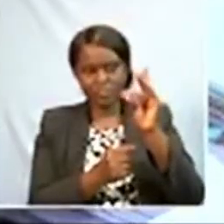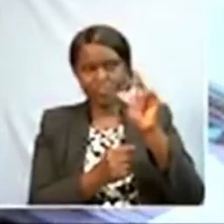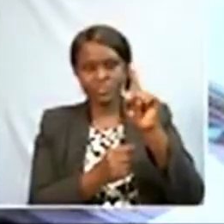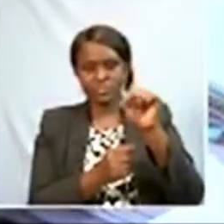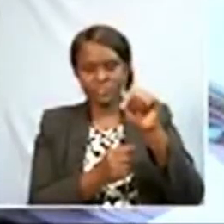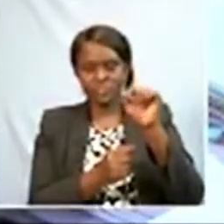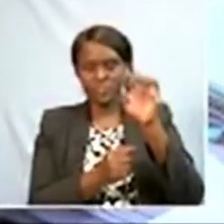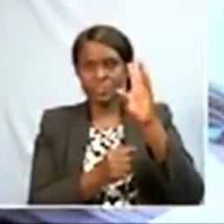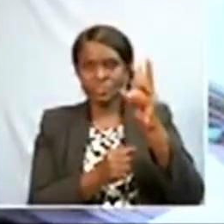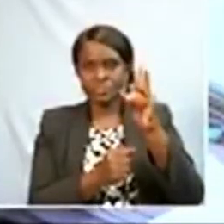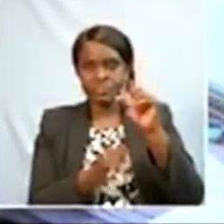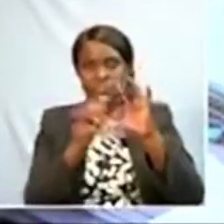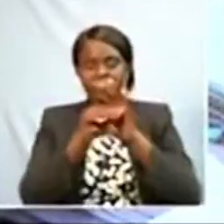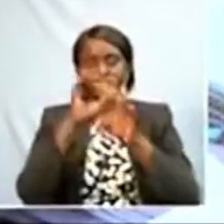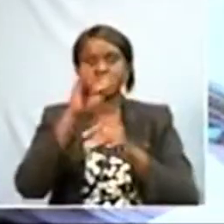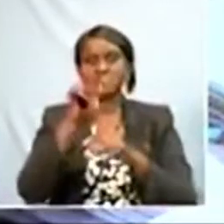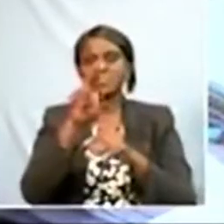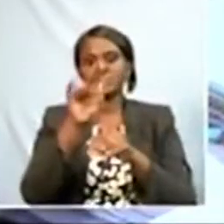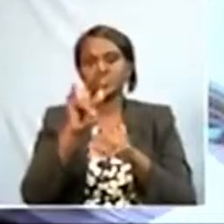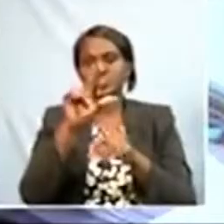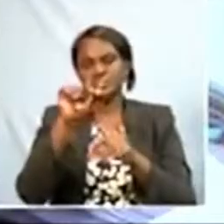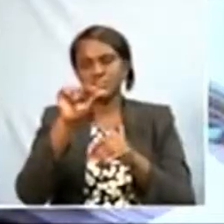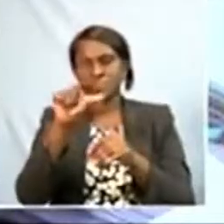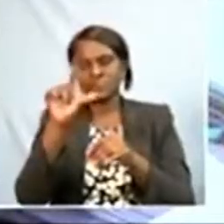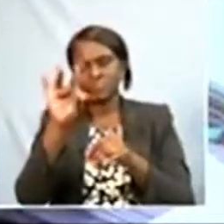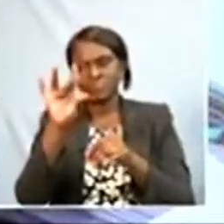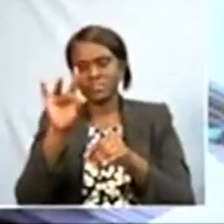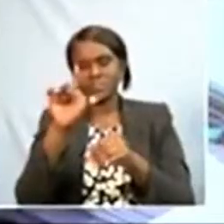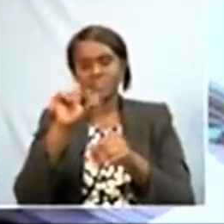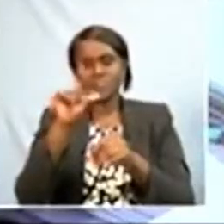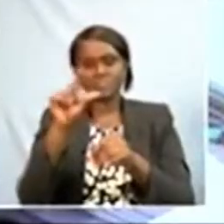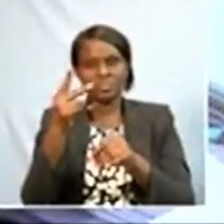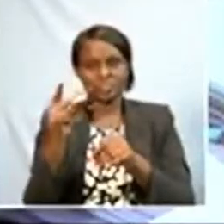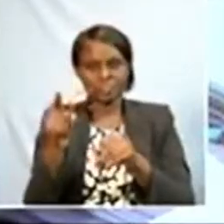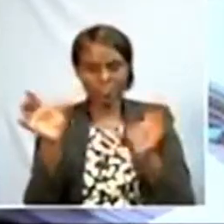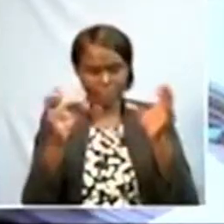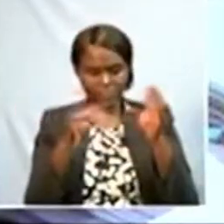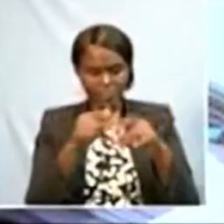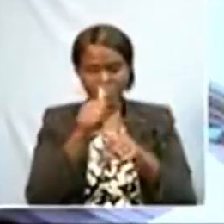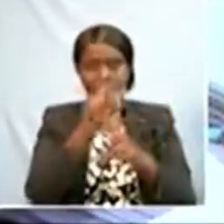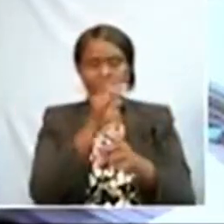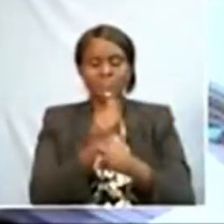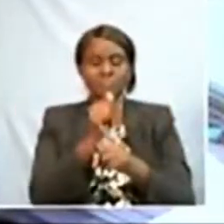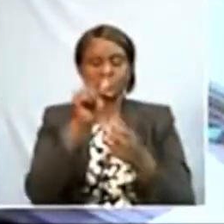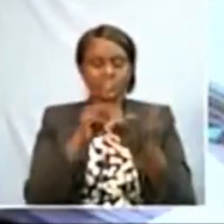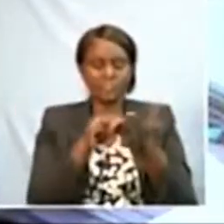2,687,126.25. In July, 28th July 2023, councils received